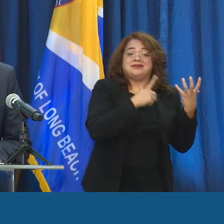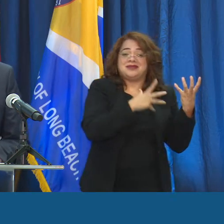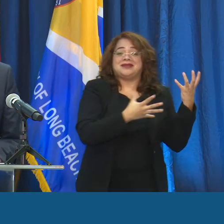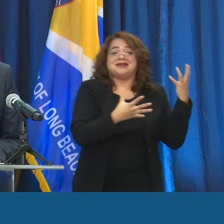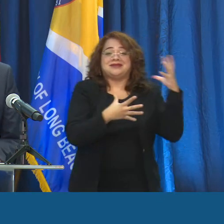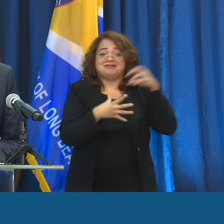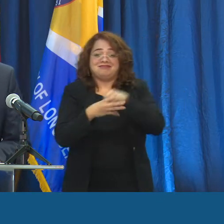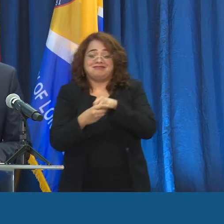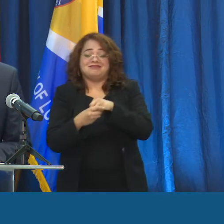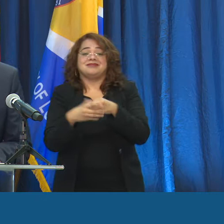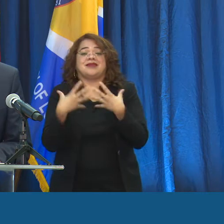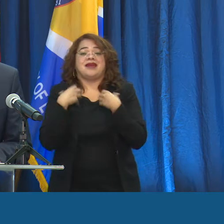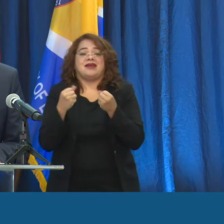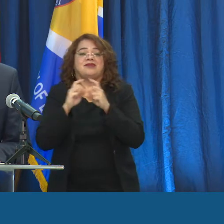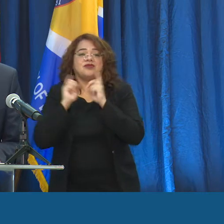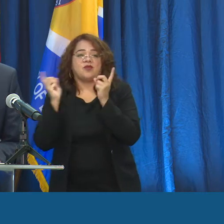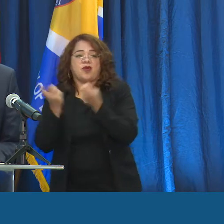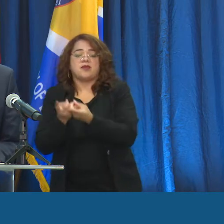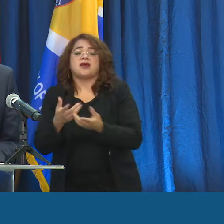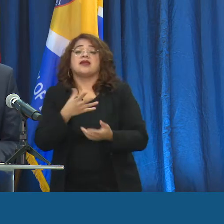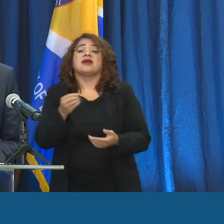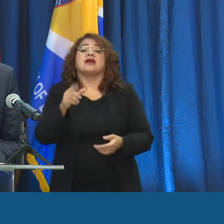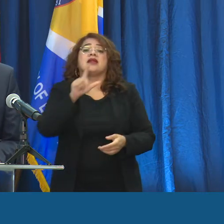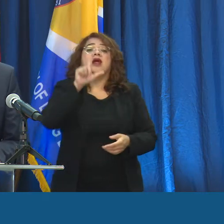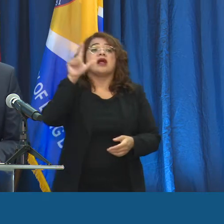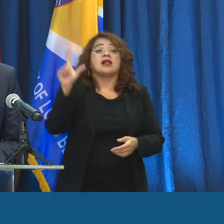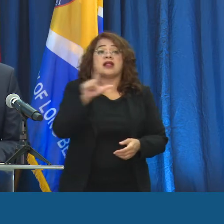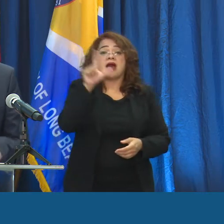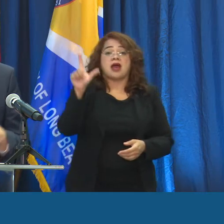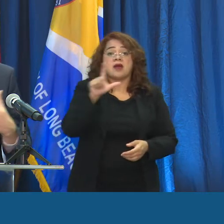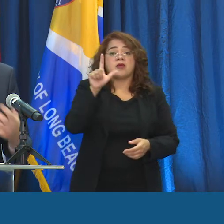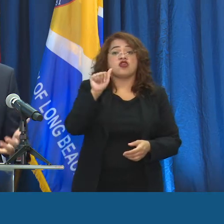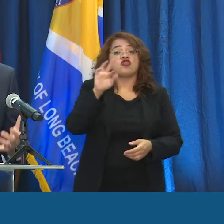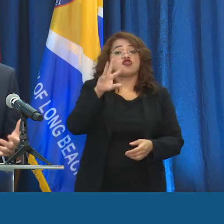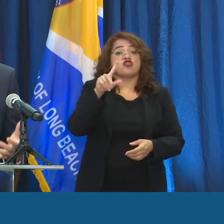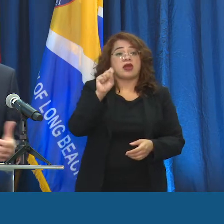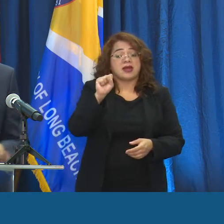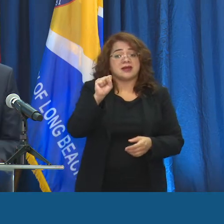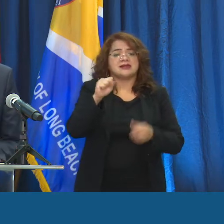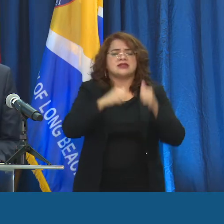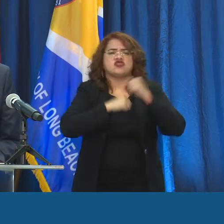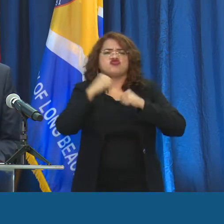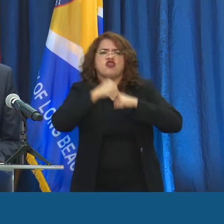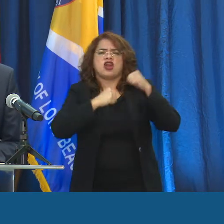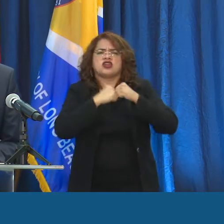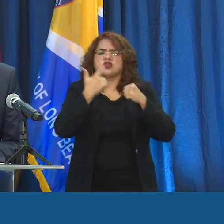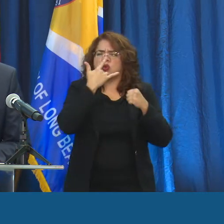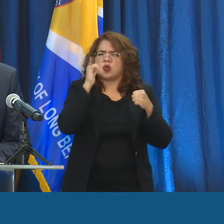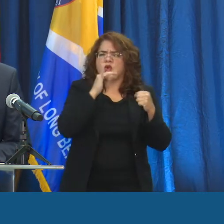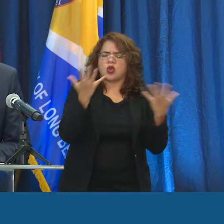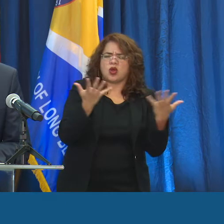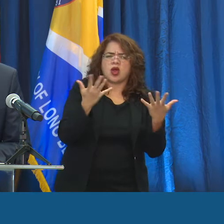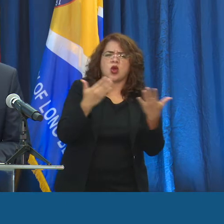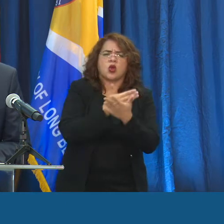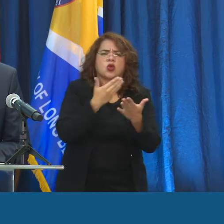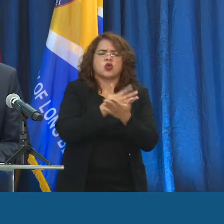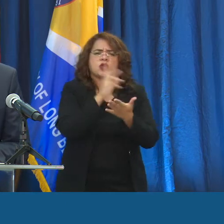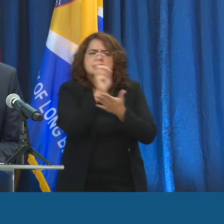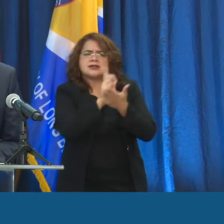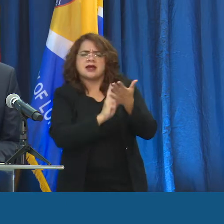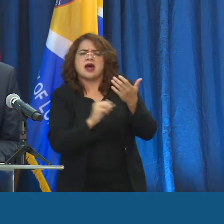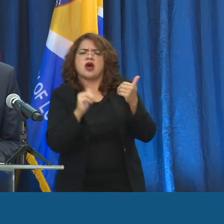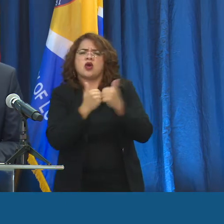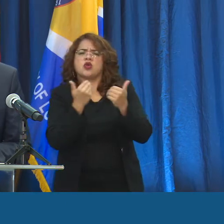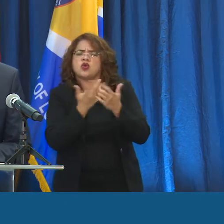grant-funded positions in our libraries to support social work services. We're looking at a different library structure potentially, and the mayor made some comments on that